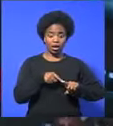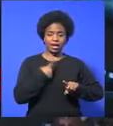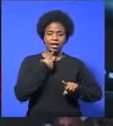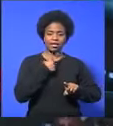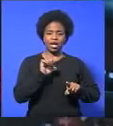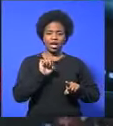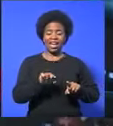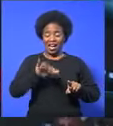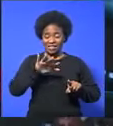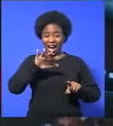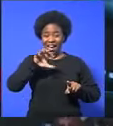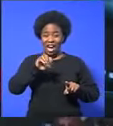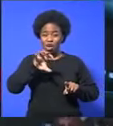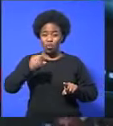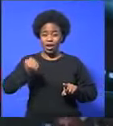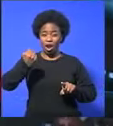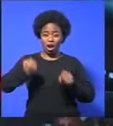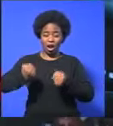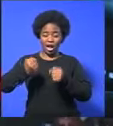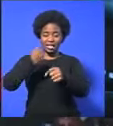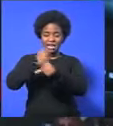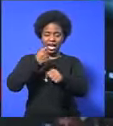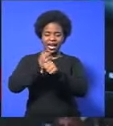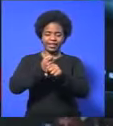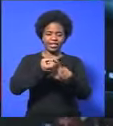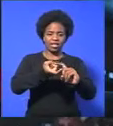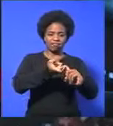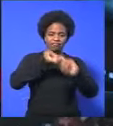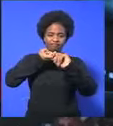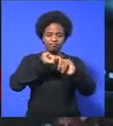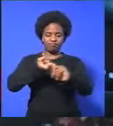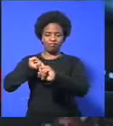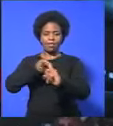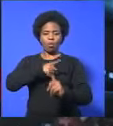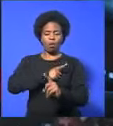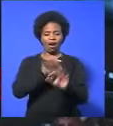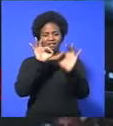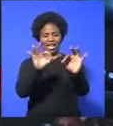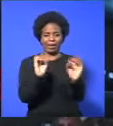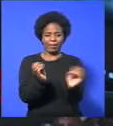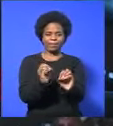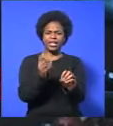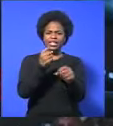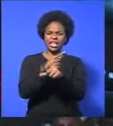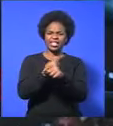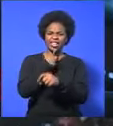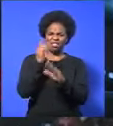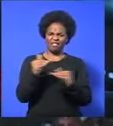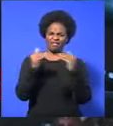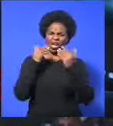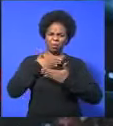Police impounded over 500 vehicles. Now, the police say the vehicles are unroadworthy, but the taxi drivers say they're